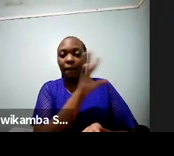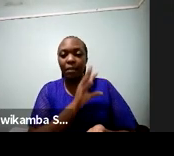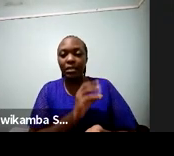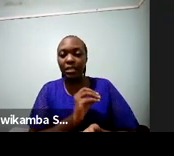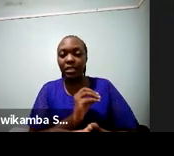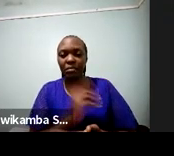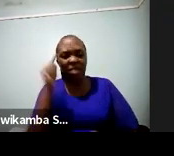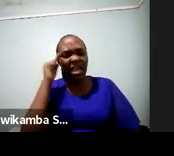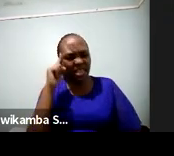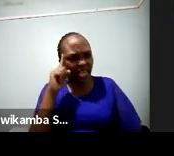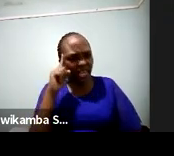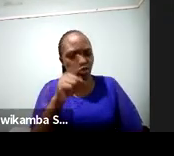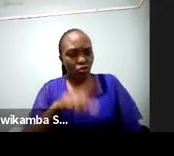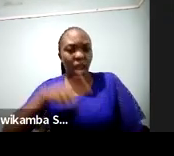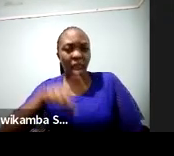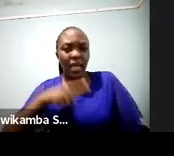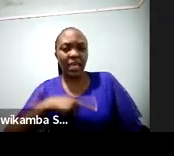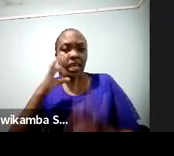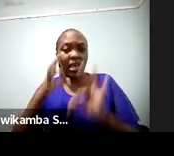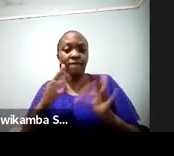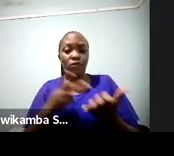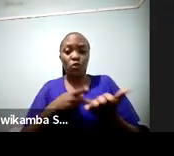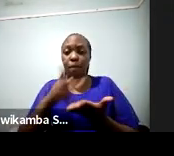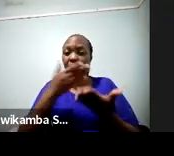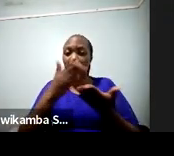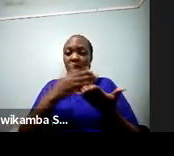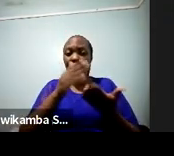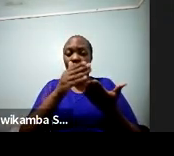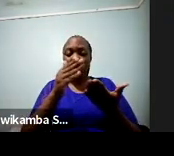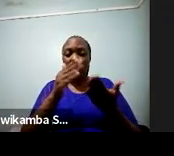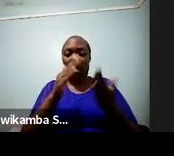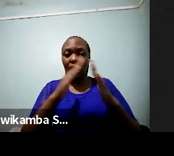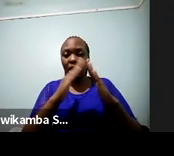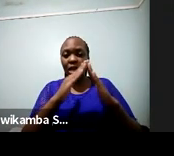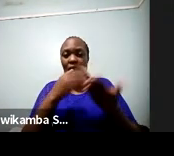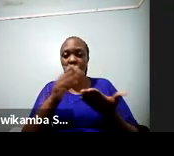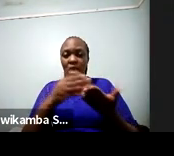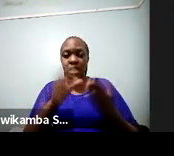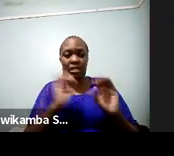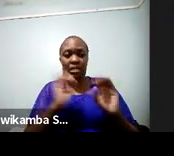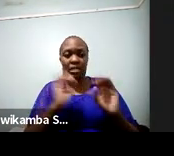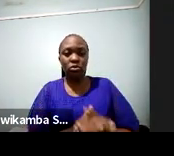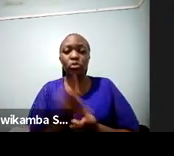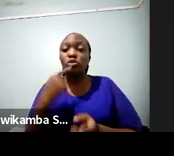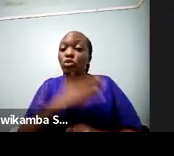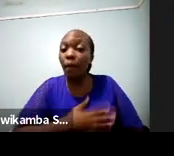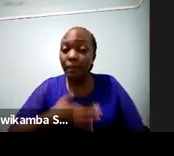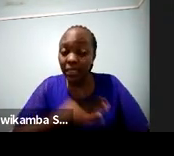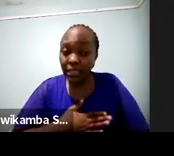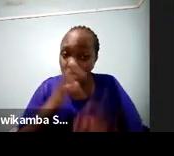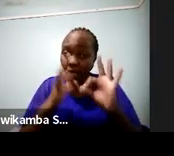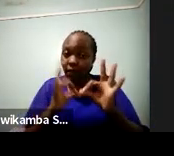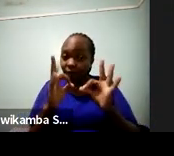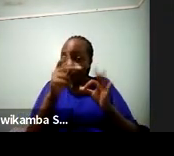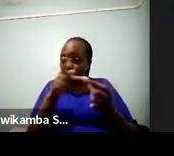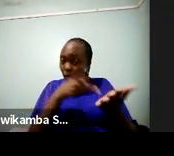you are not paying anything into housing, please consider increasing your savings rather than utilities.